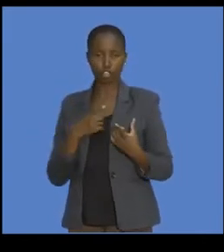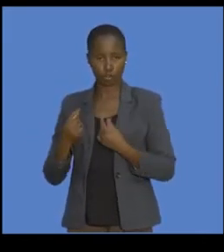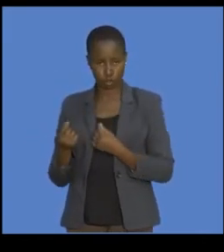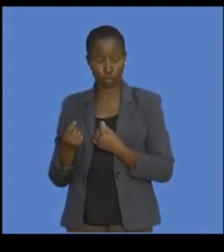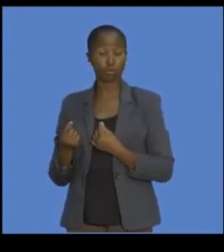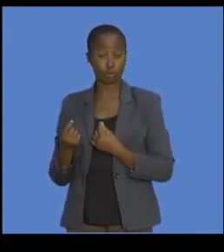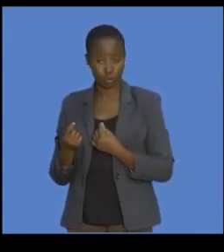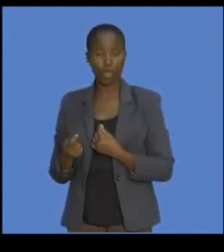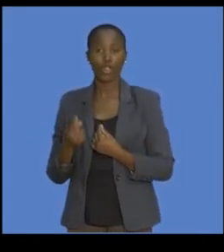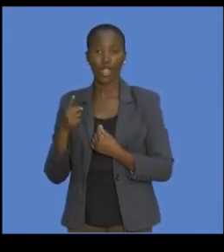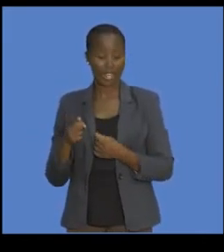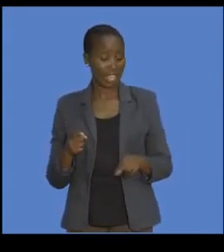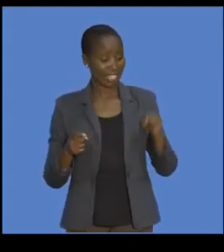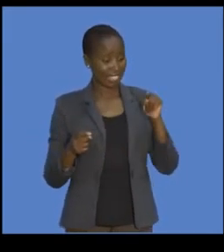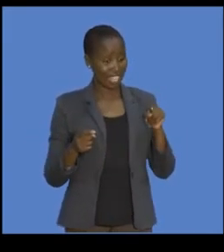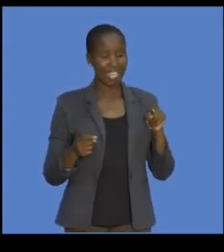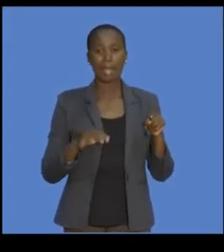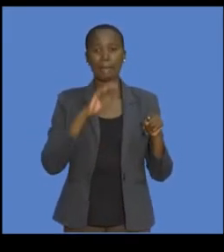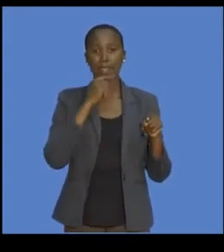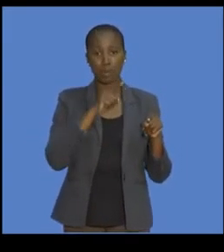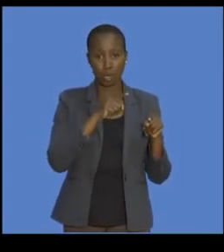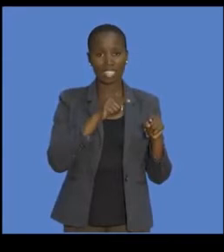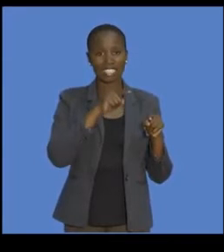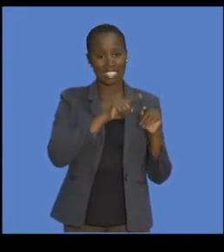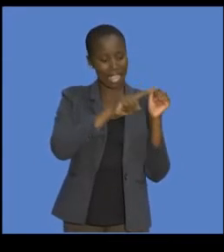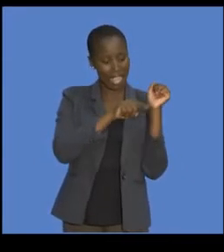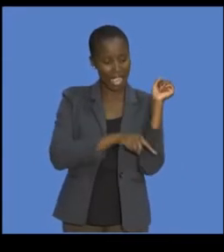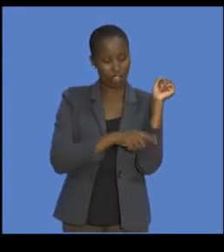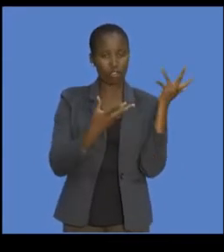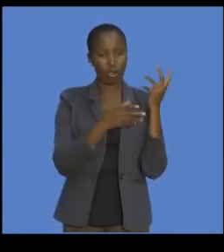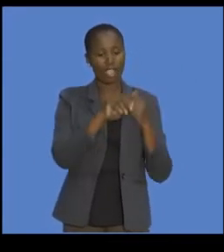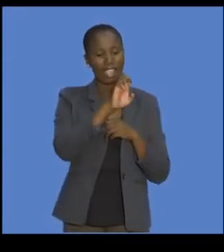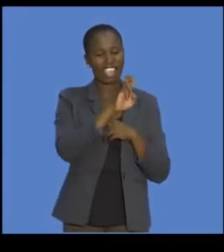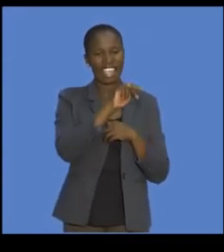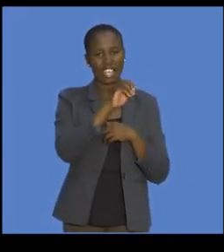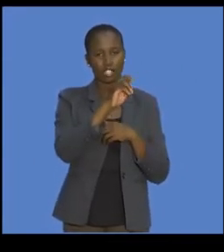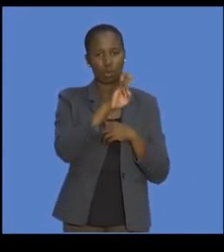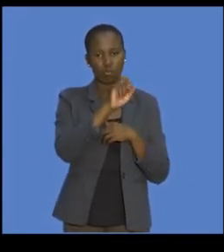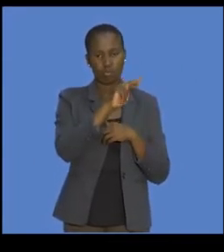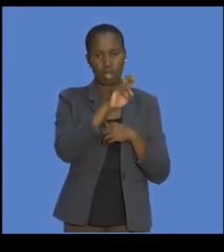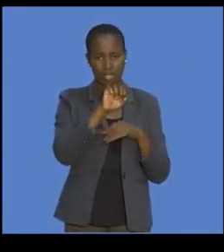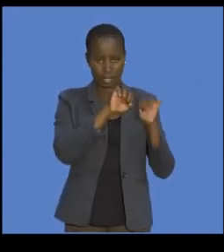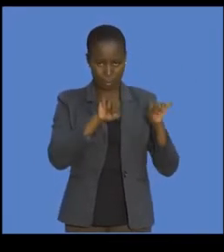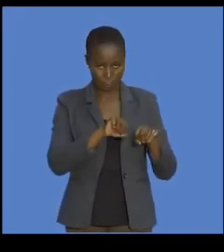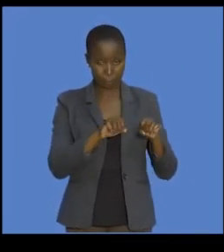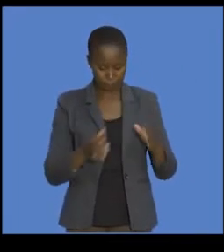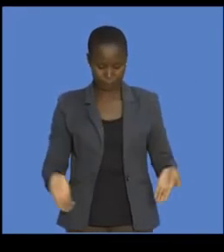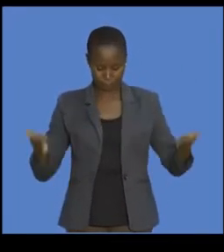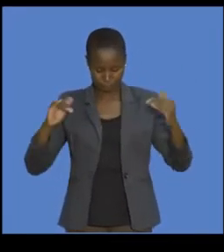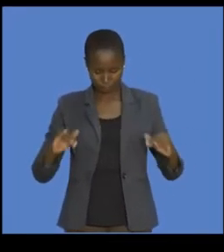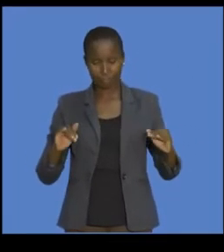got organs that are being targeted on the endocrine system. Let's look at another difference. The